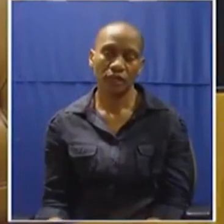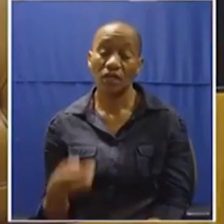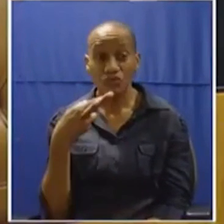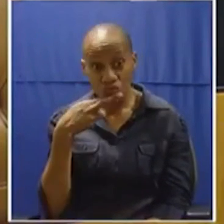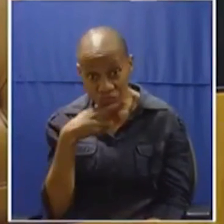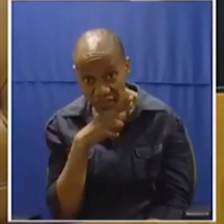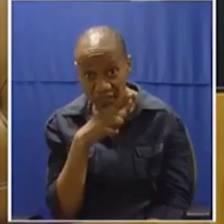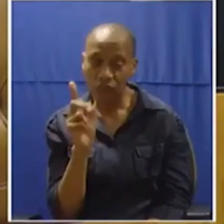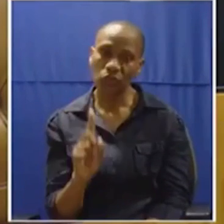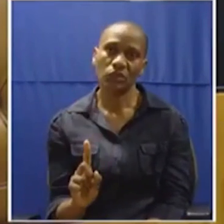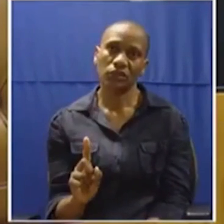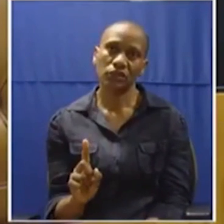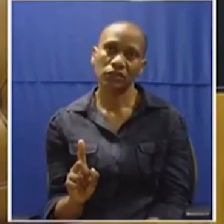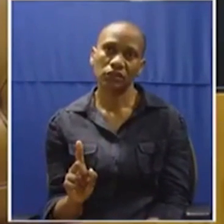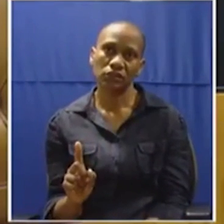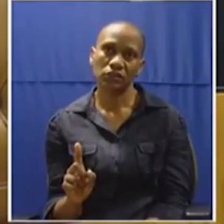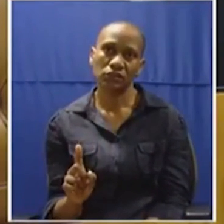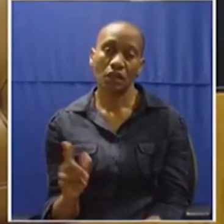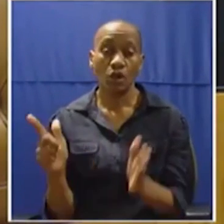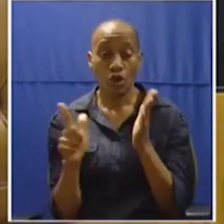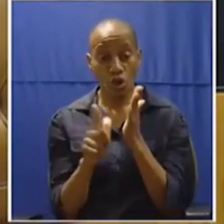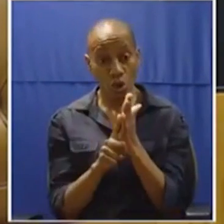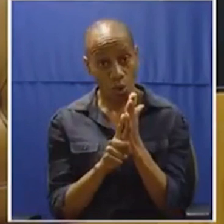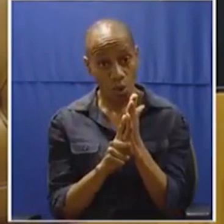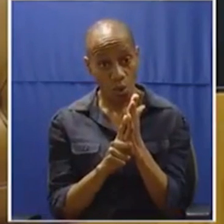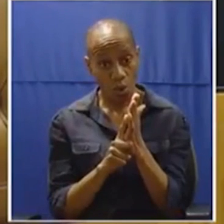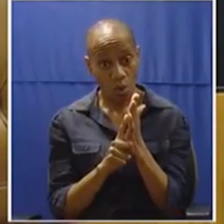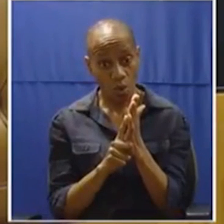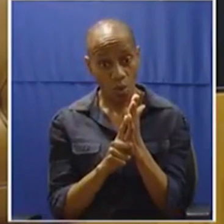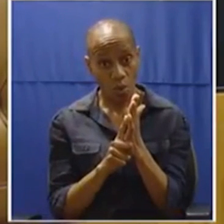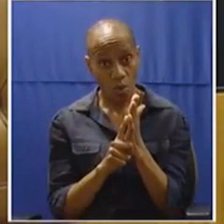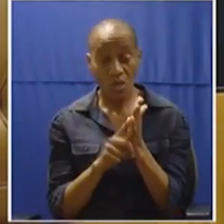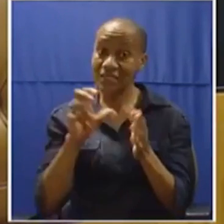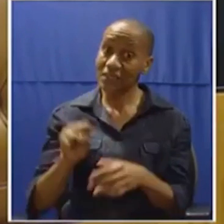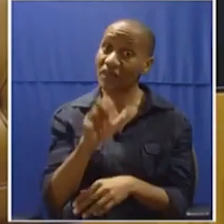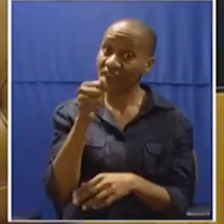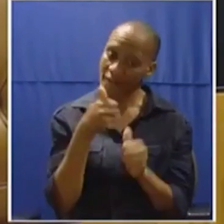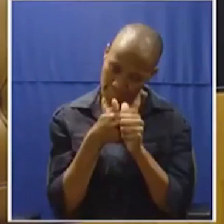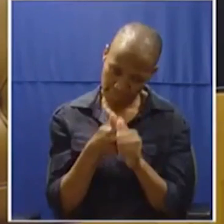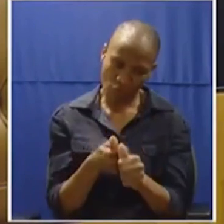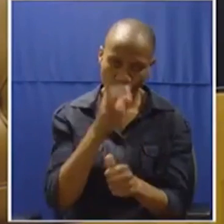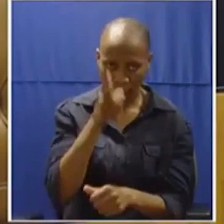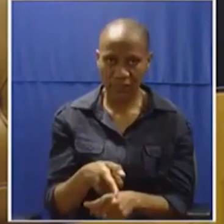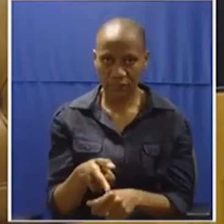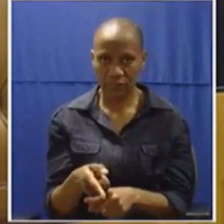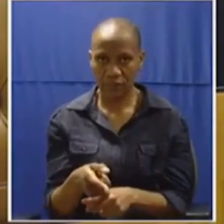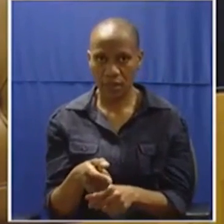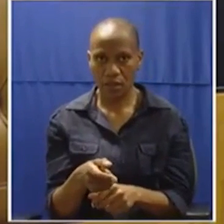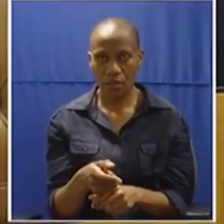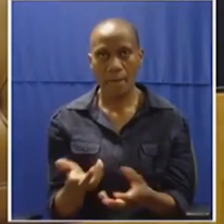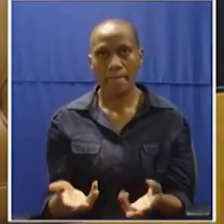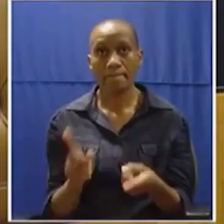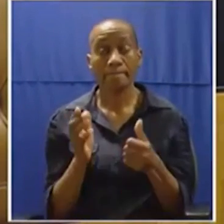is that there is a law enforcement dispensation in this country. First of all,